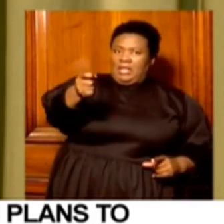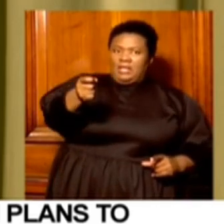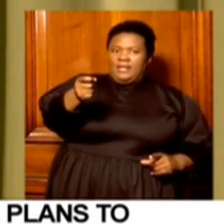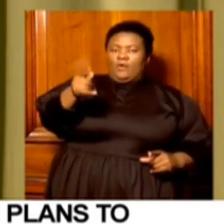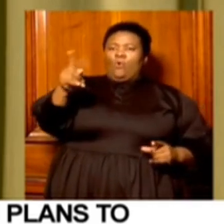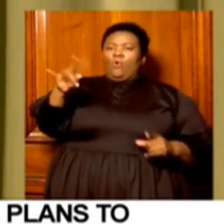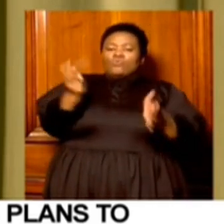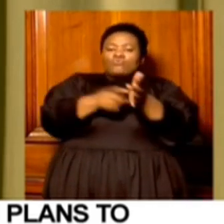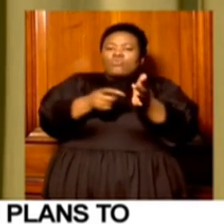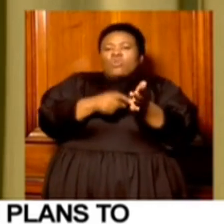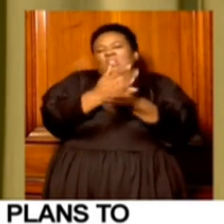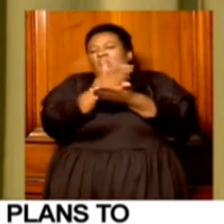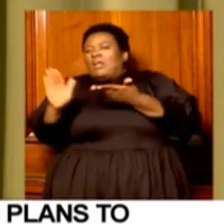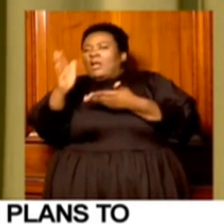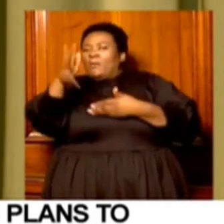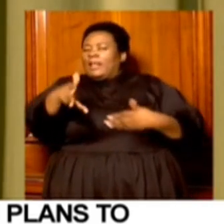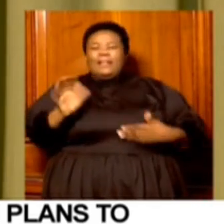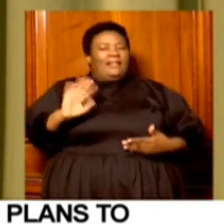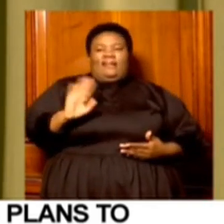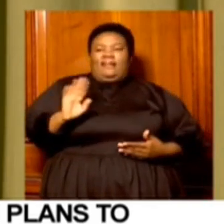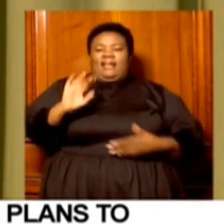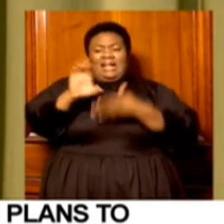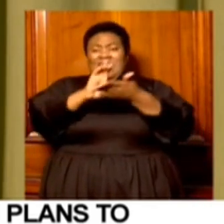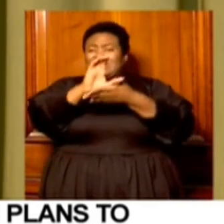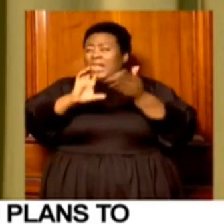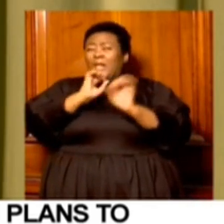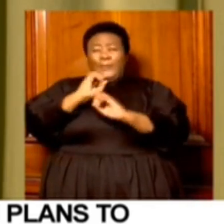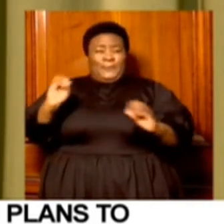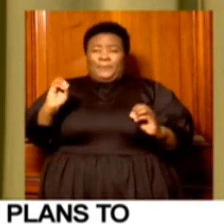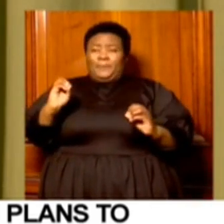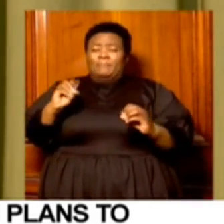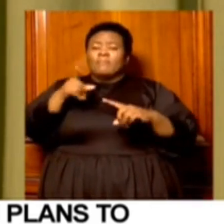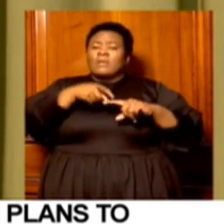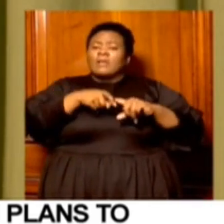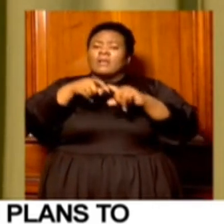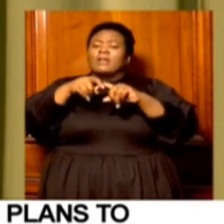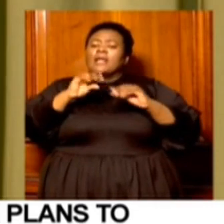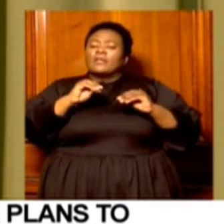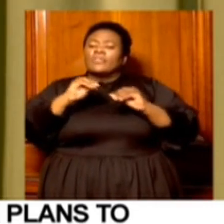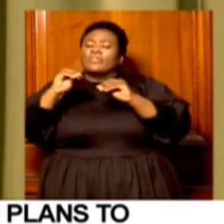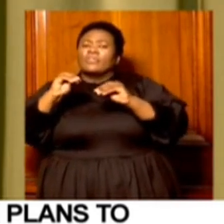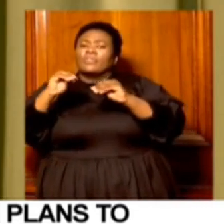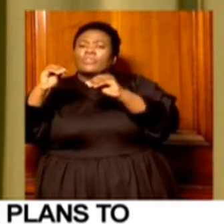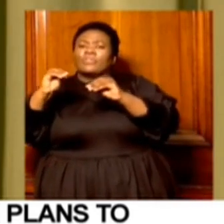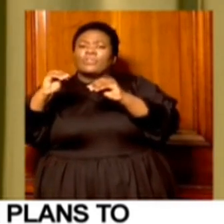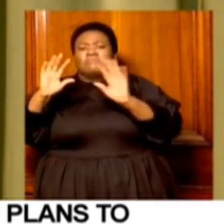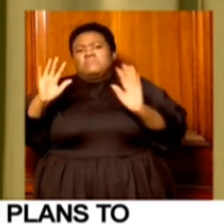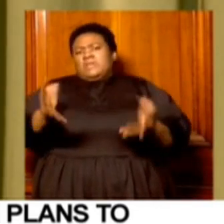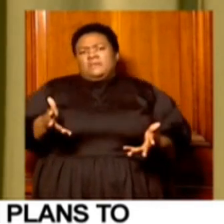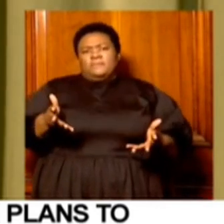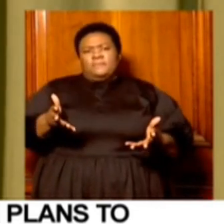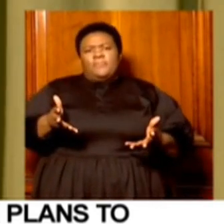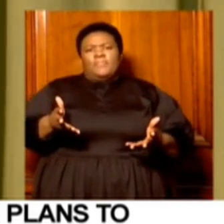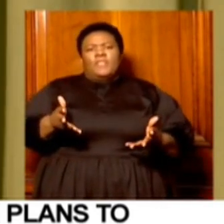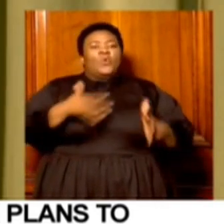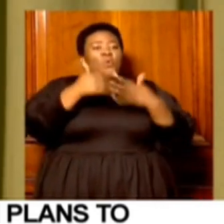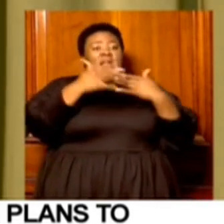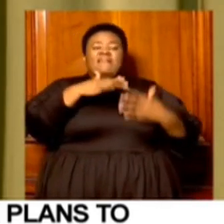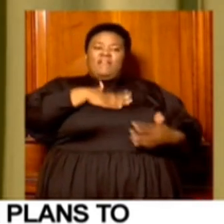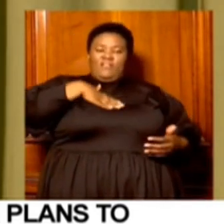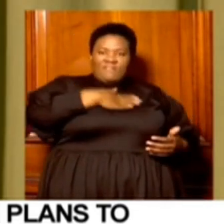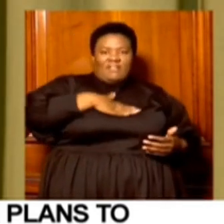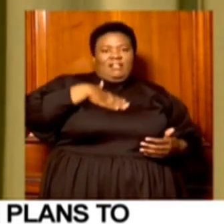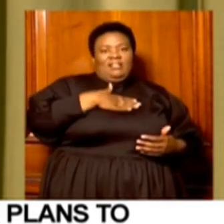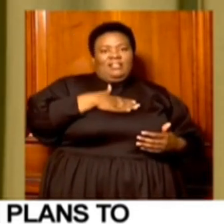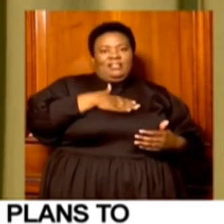off. Where will they be? Leave how you feel about the taxi industry and all of that. Let's confront the